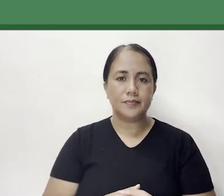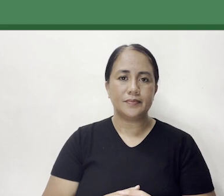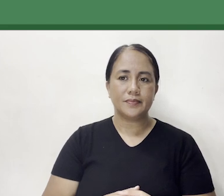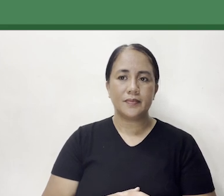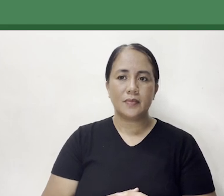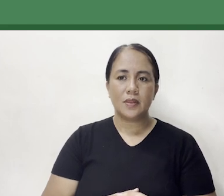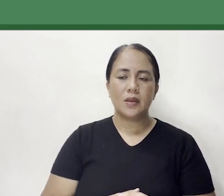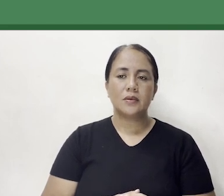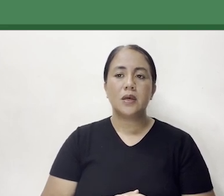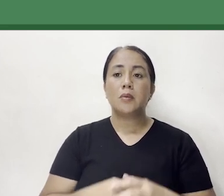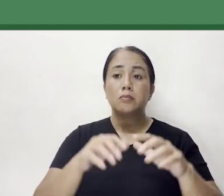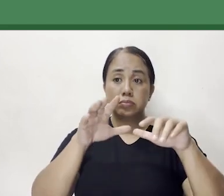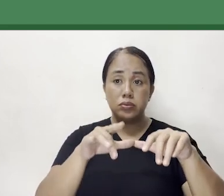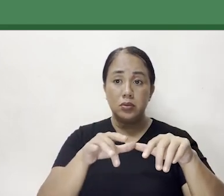facilitated.